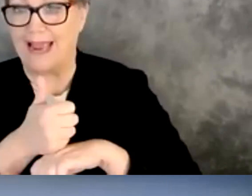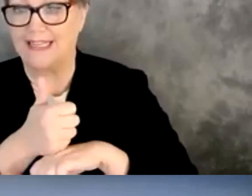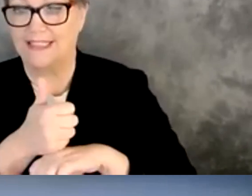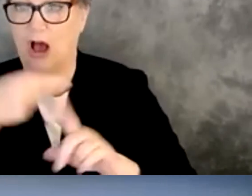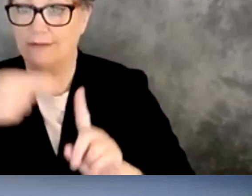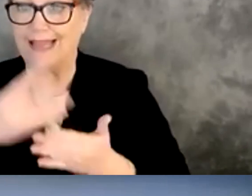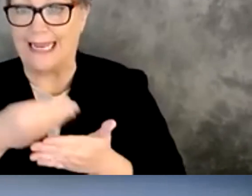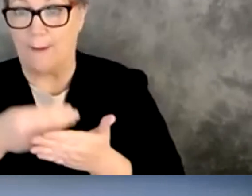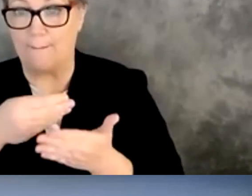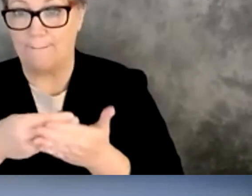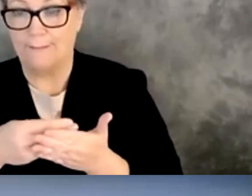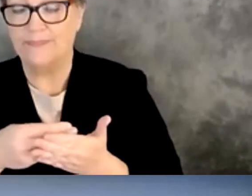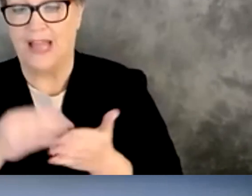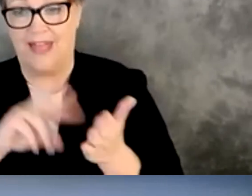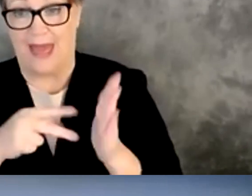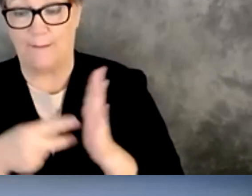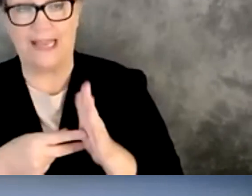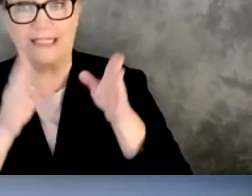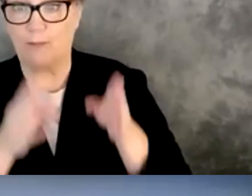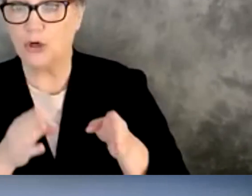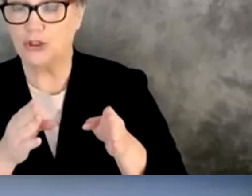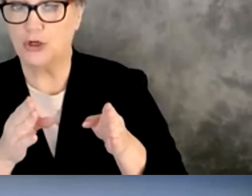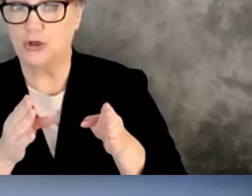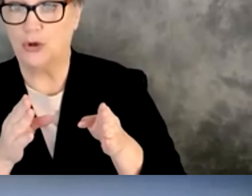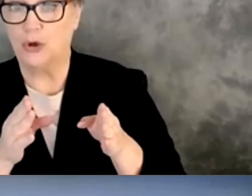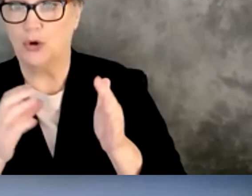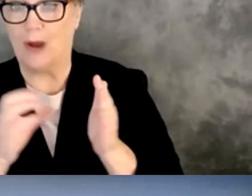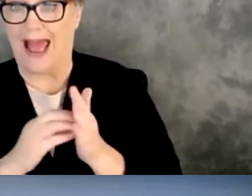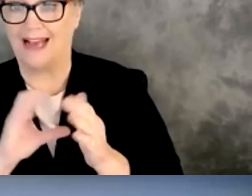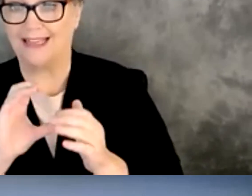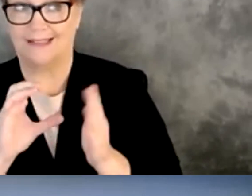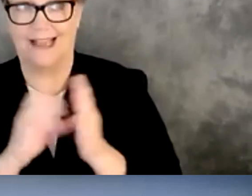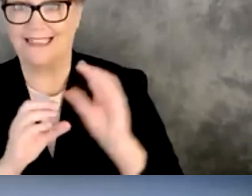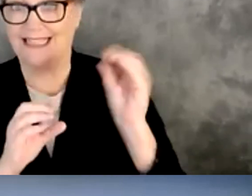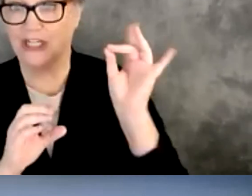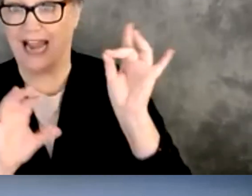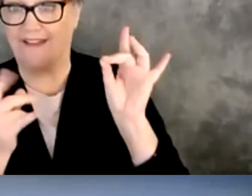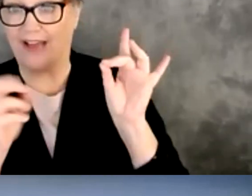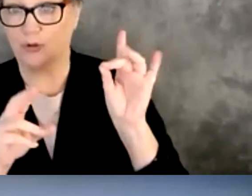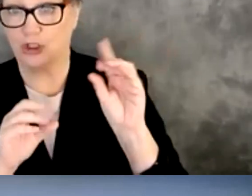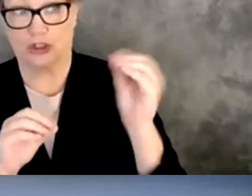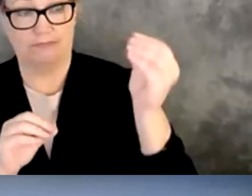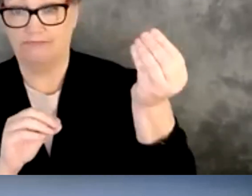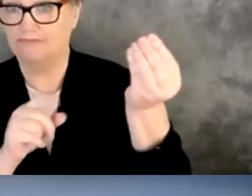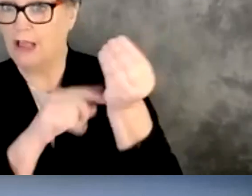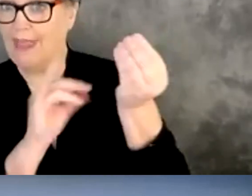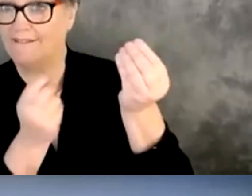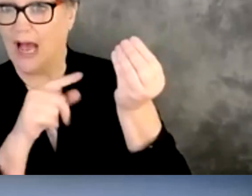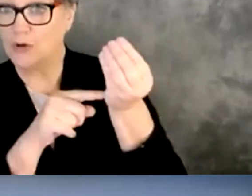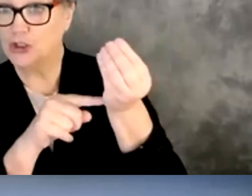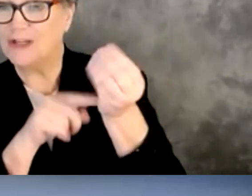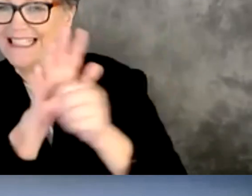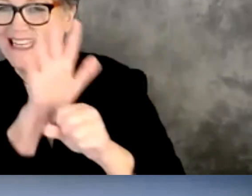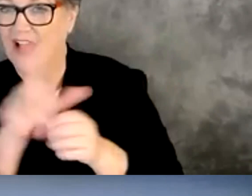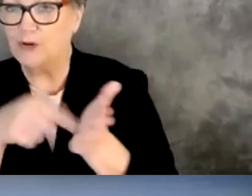of income. And that means that somebody who comes with a Section 8 voucher, as long as that voucher is enough to